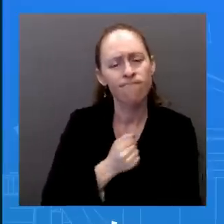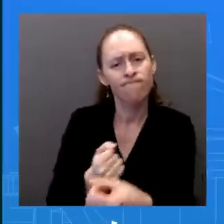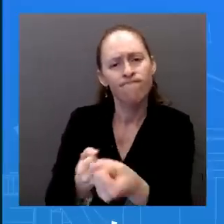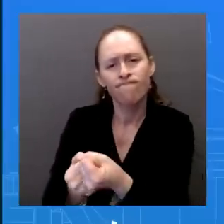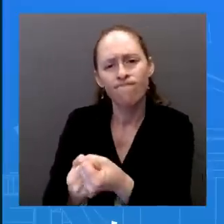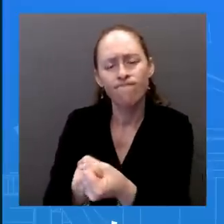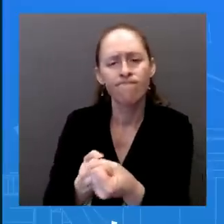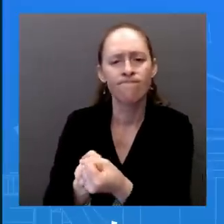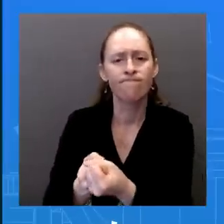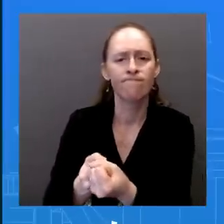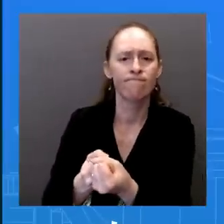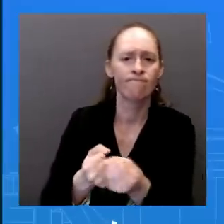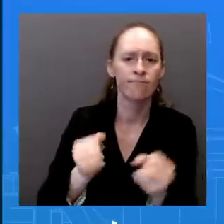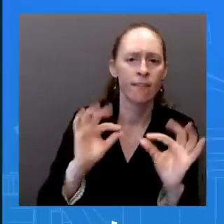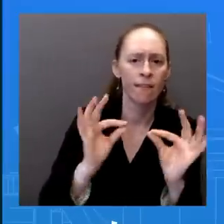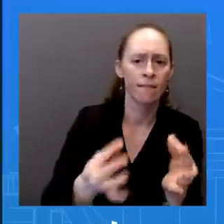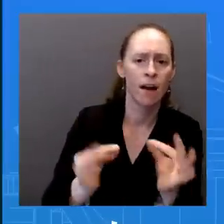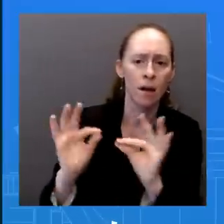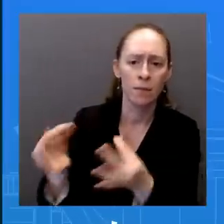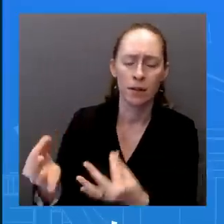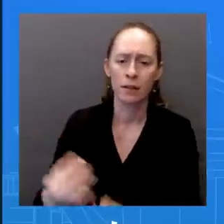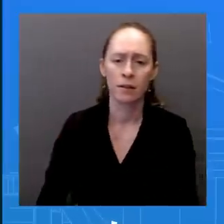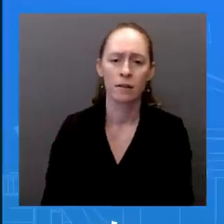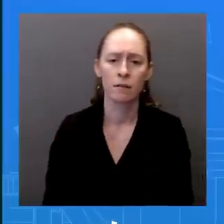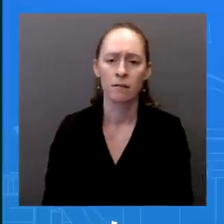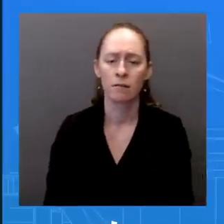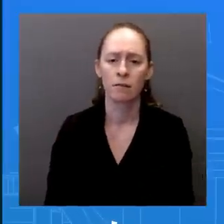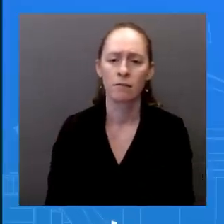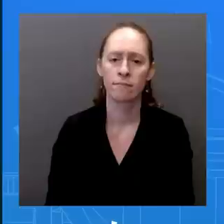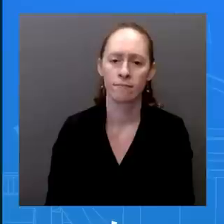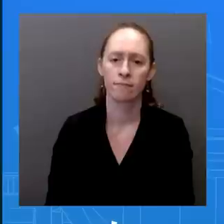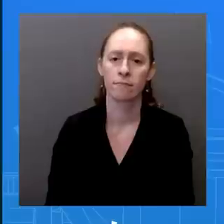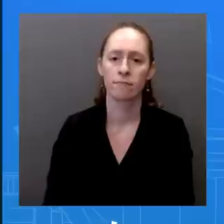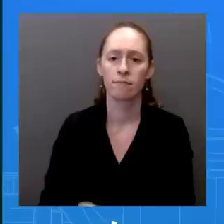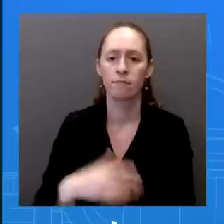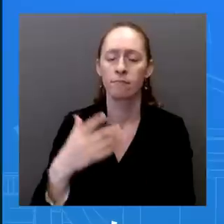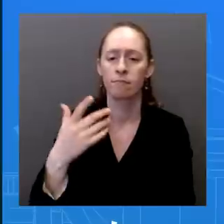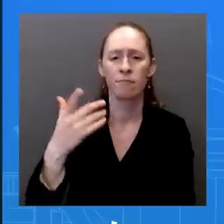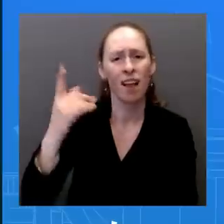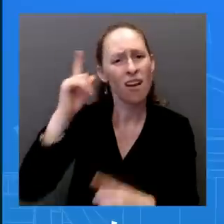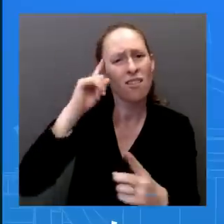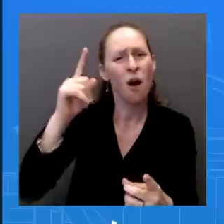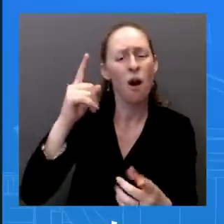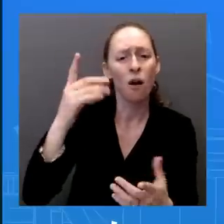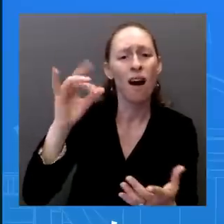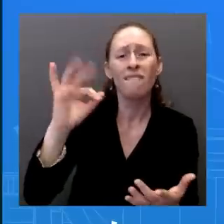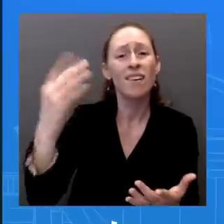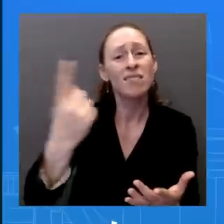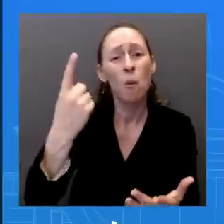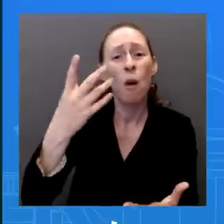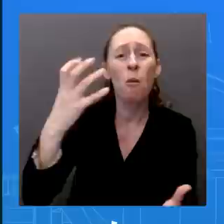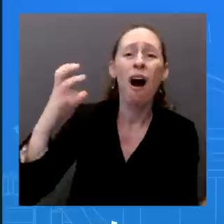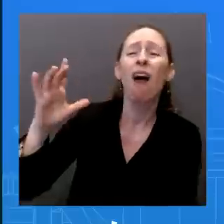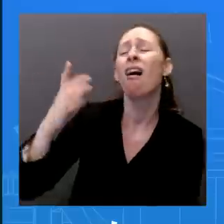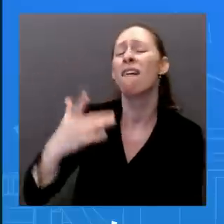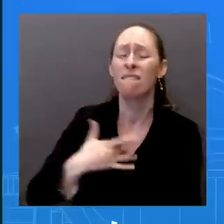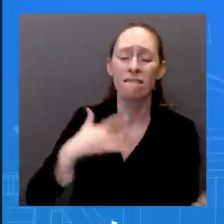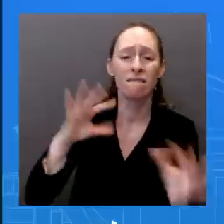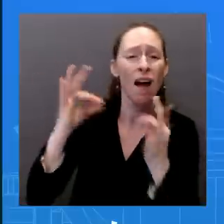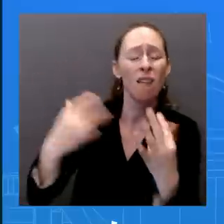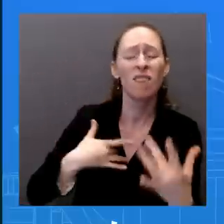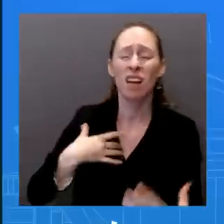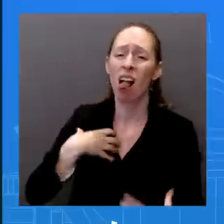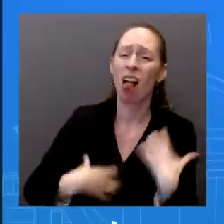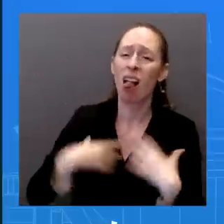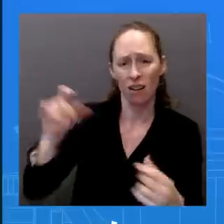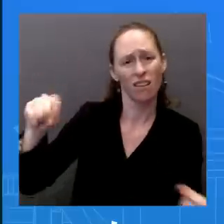call just to talk about it, he would be available. And in that sense, it was President Biden in the way that you've seen him in many other